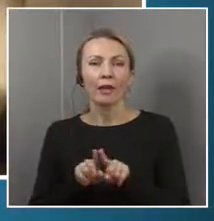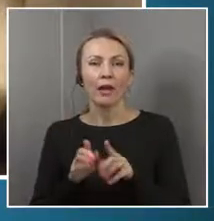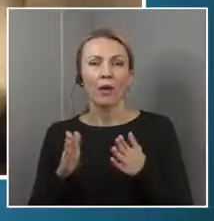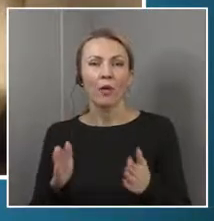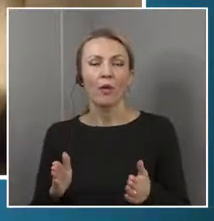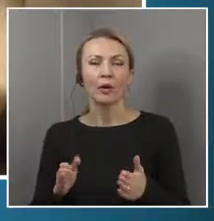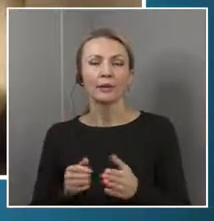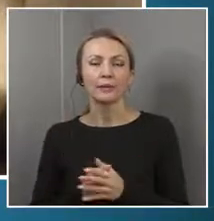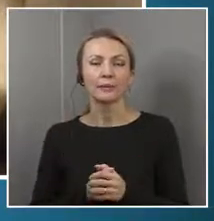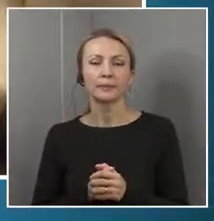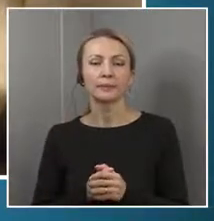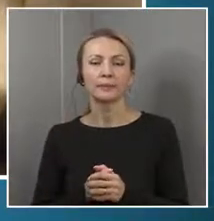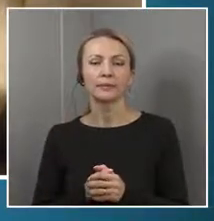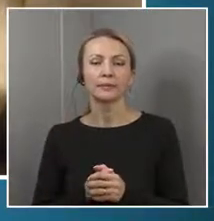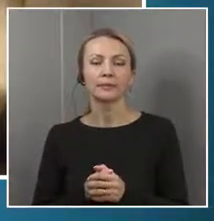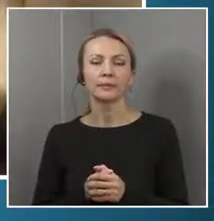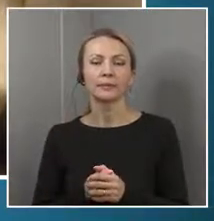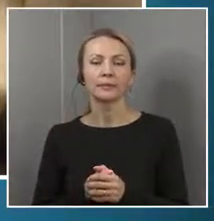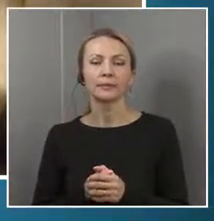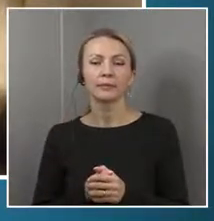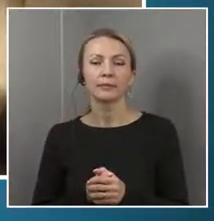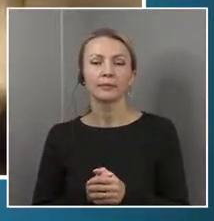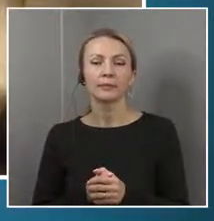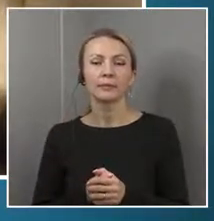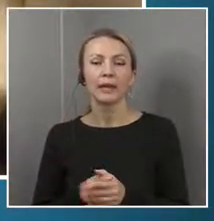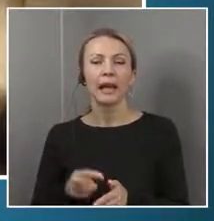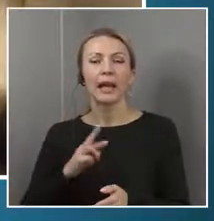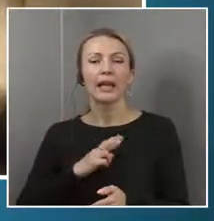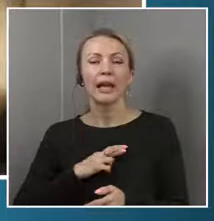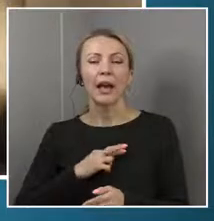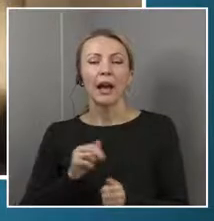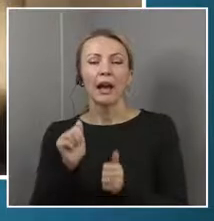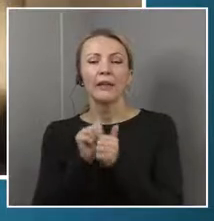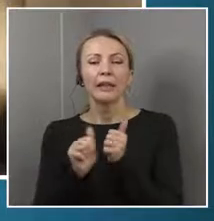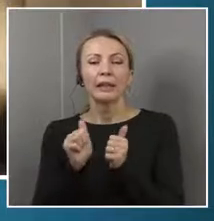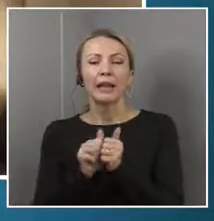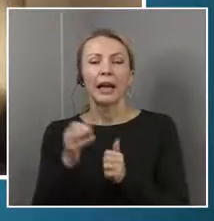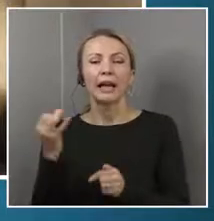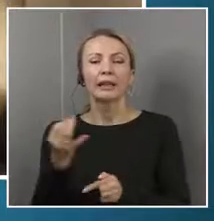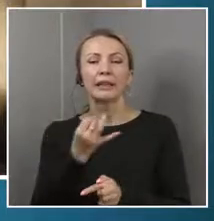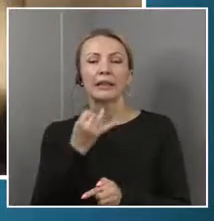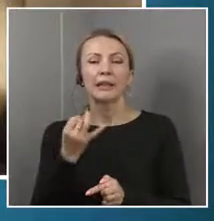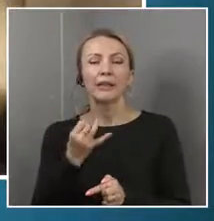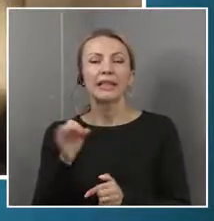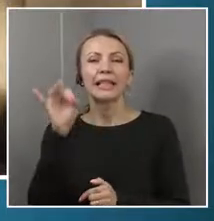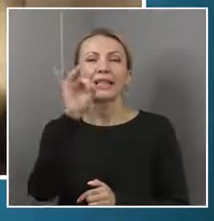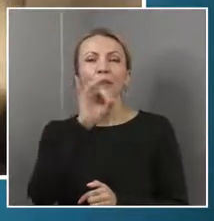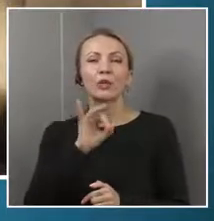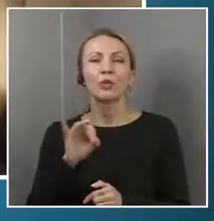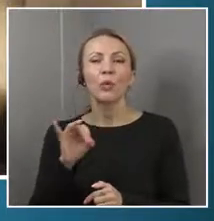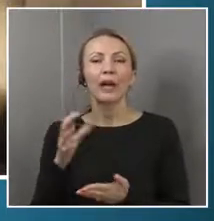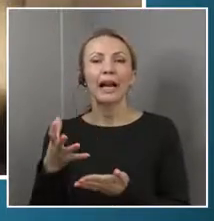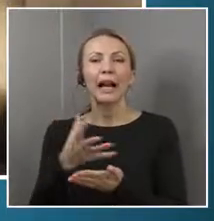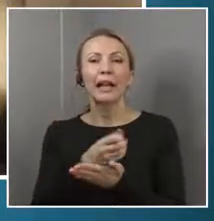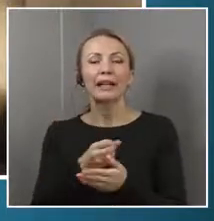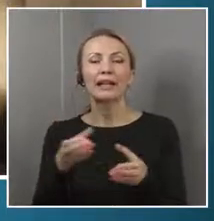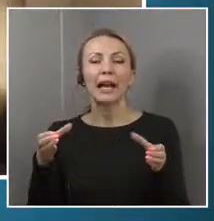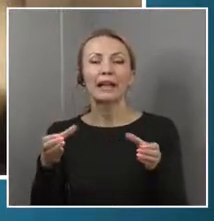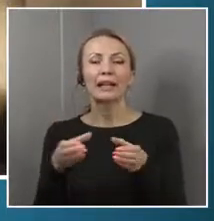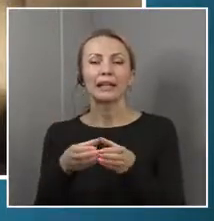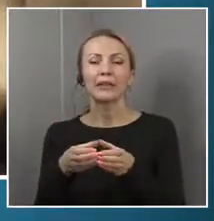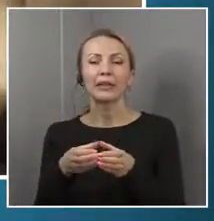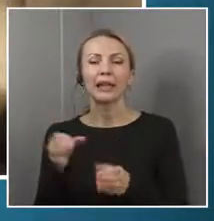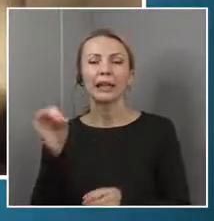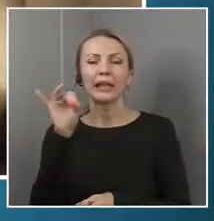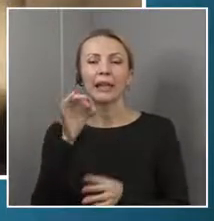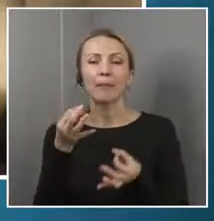background focused always on the history of collecting, I'd like to just show a brief romp through a